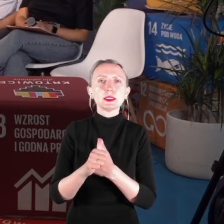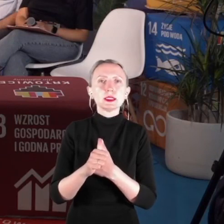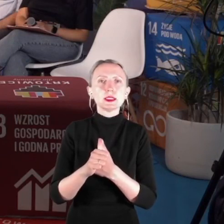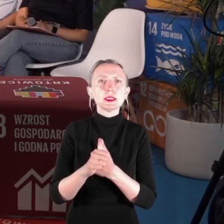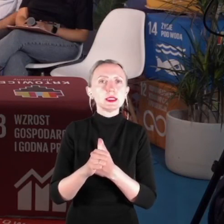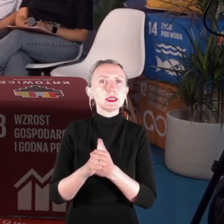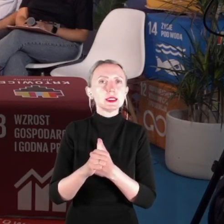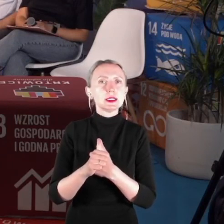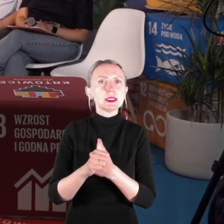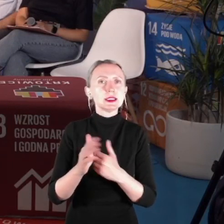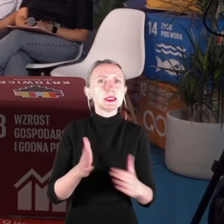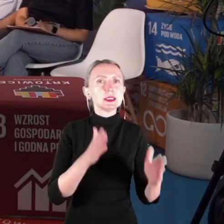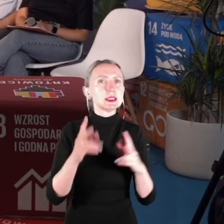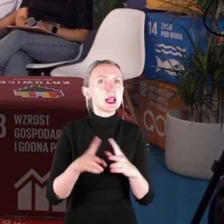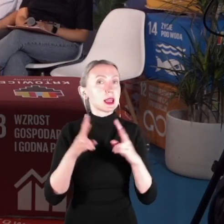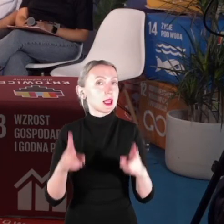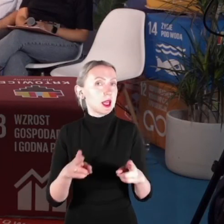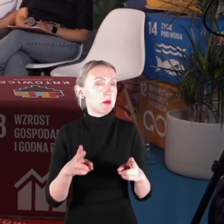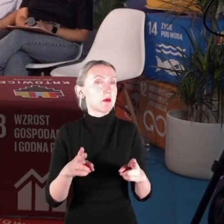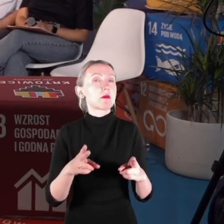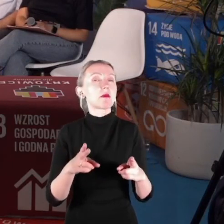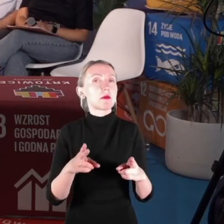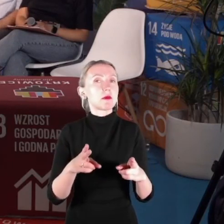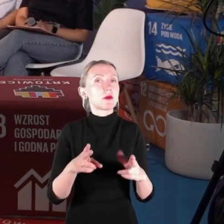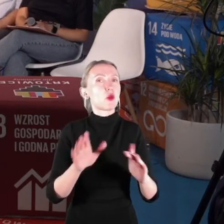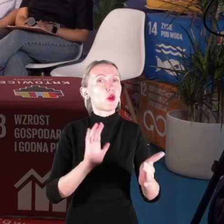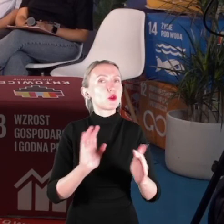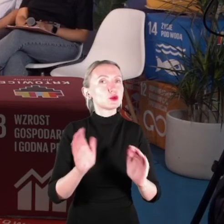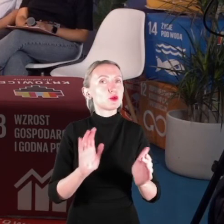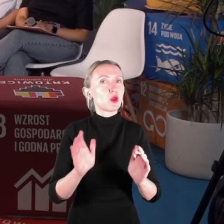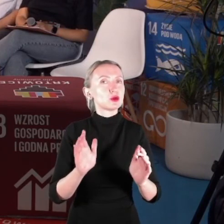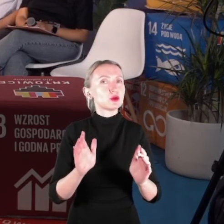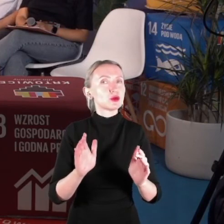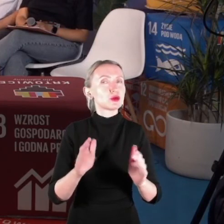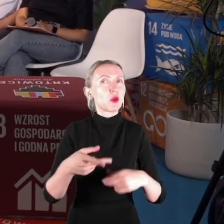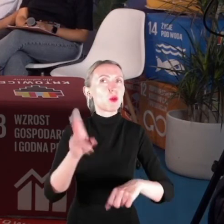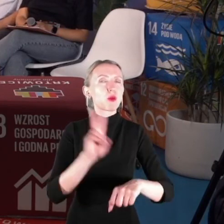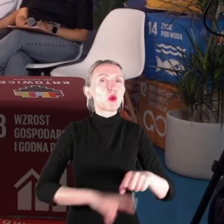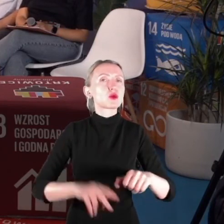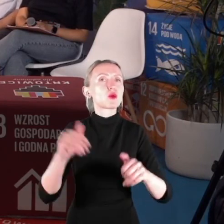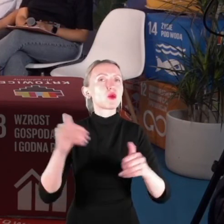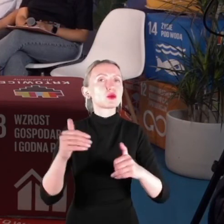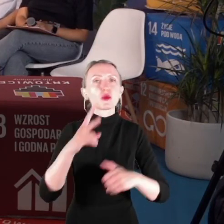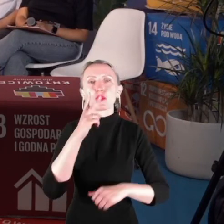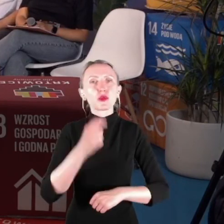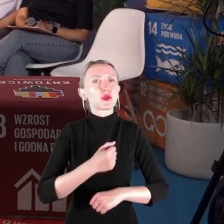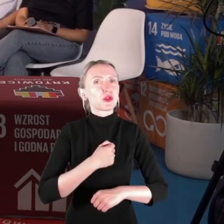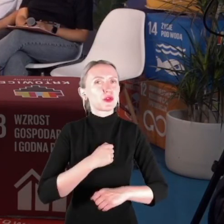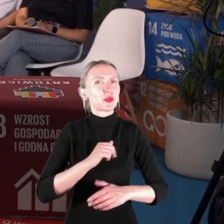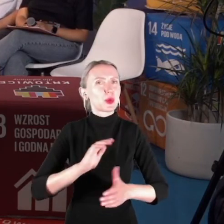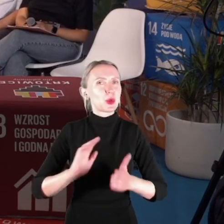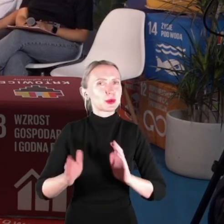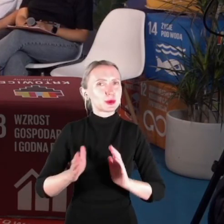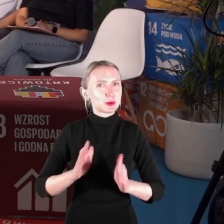which is simply a way that the police can guarantee that in a transparent form factor that nobody's being socially or